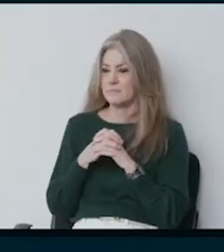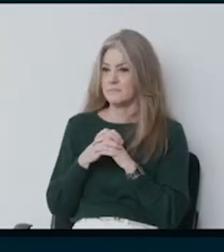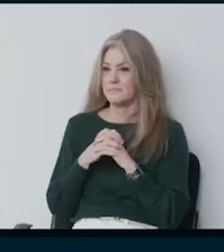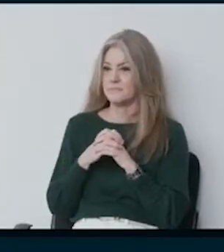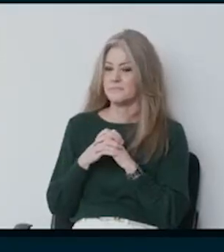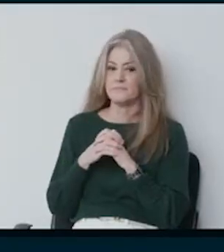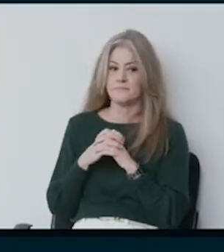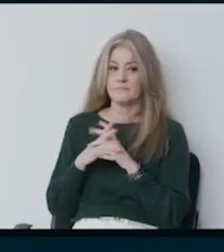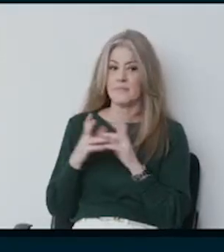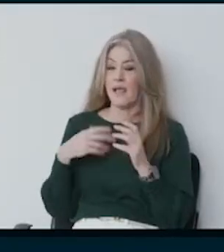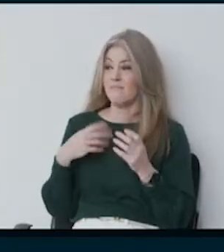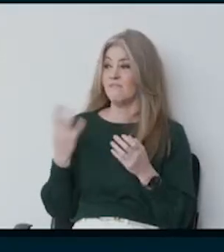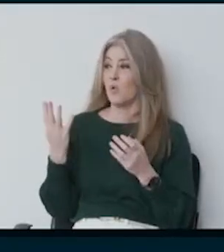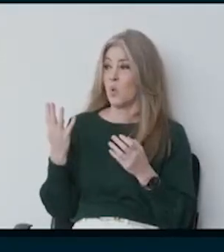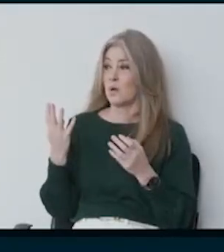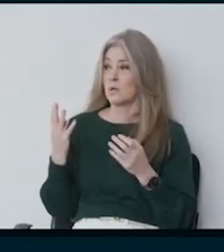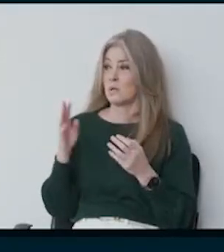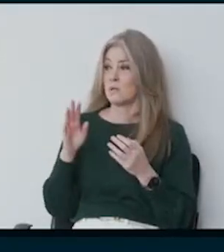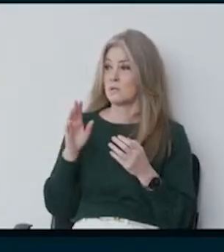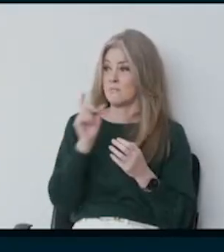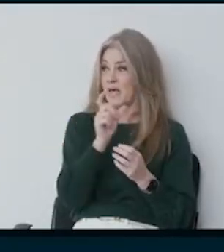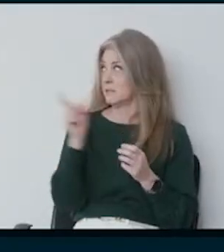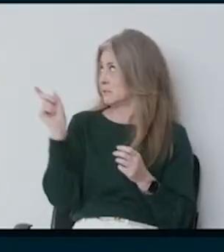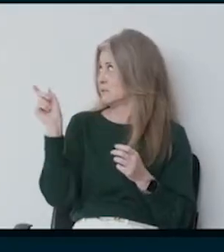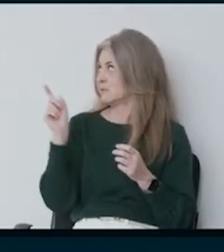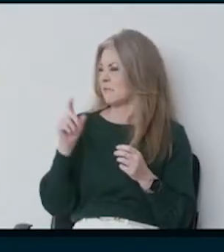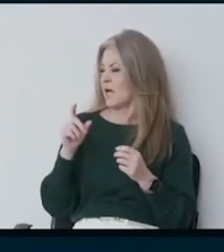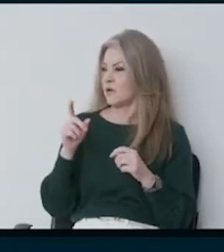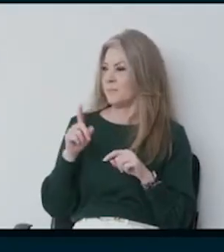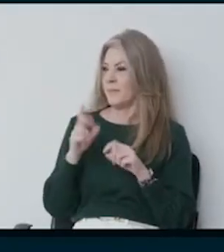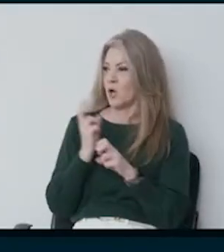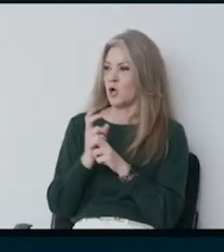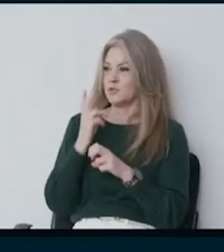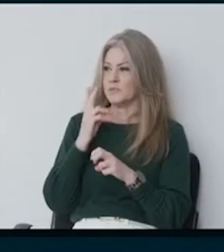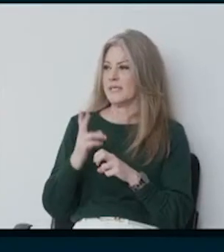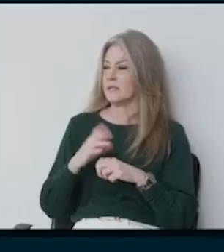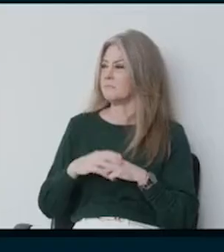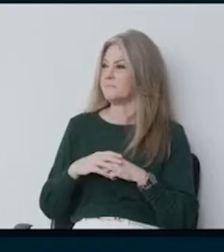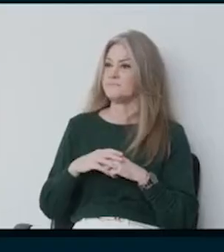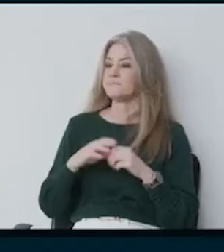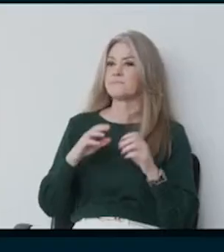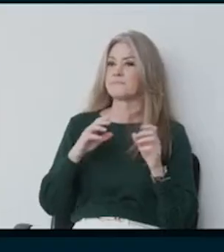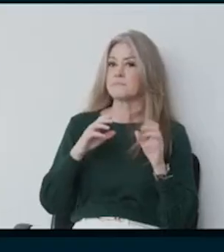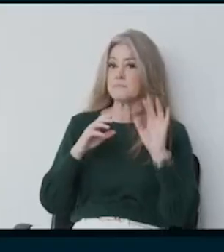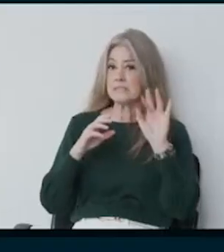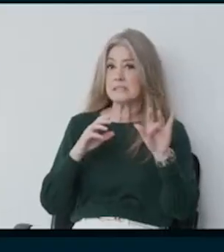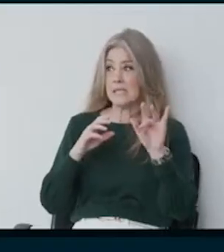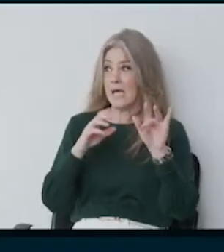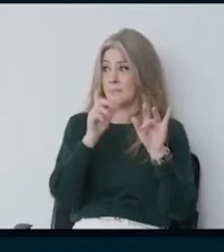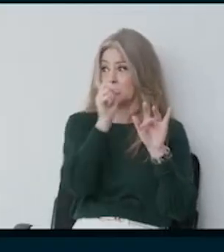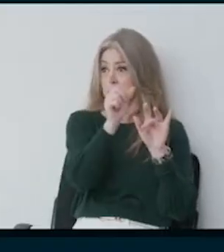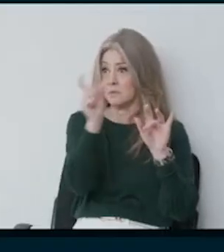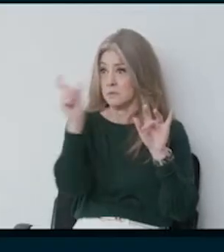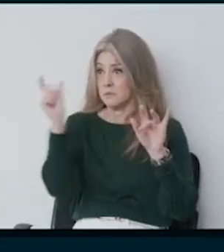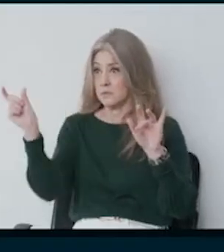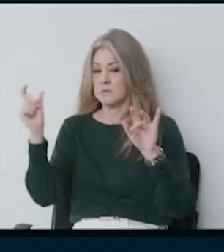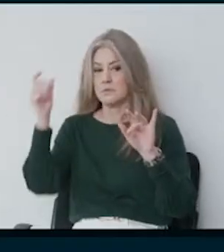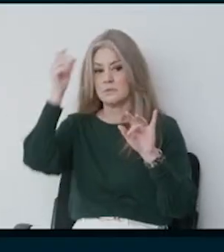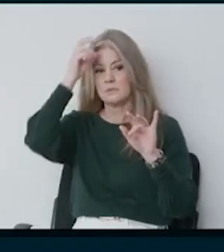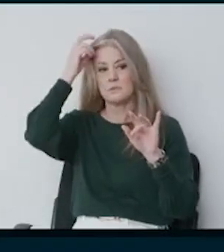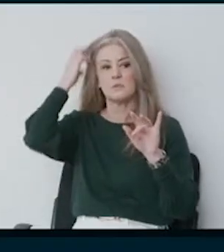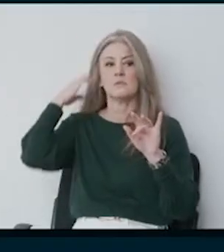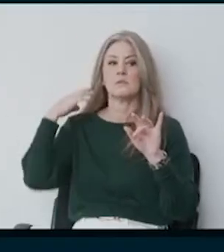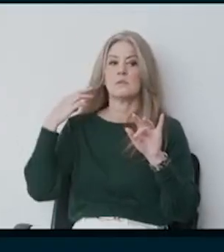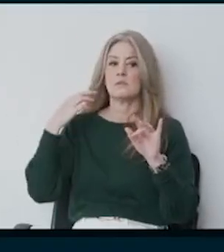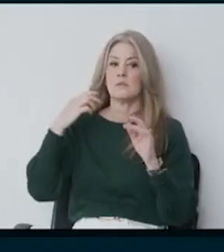that. I got 4 buttons, and as the focus moves through these buttons, as I'm tabbing through these buttons, when the